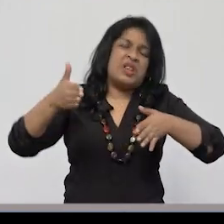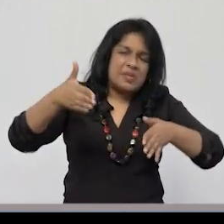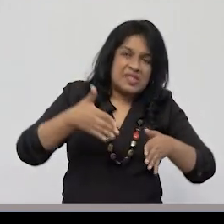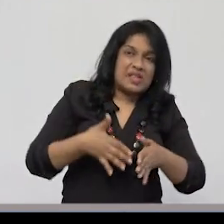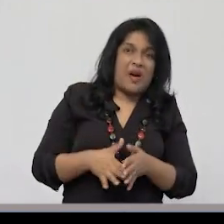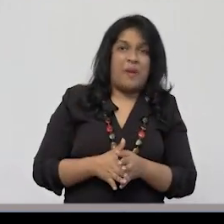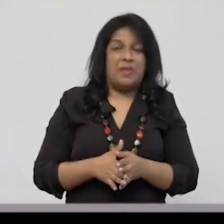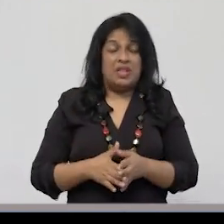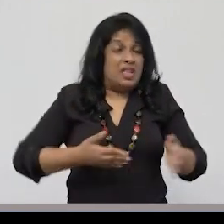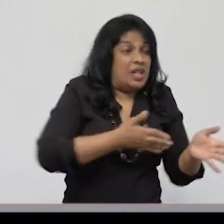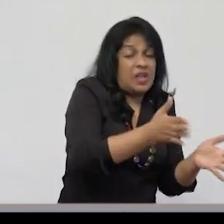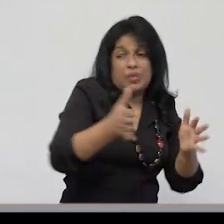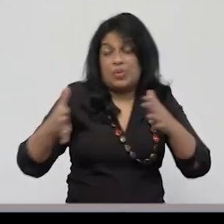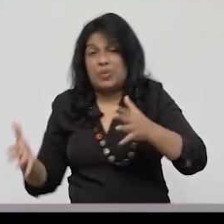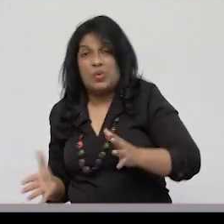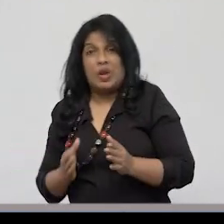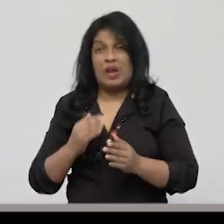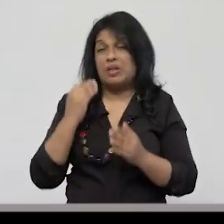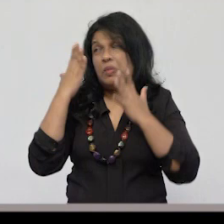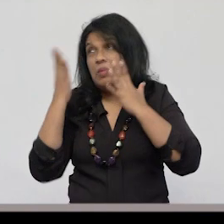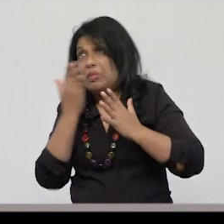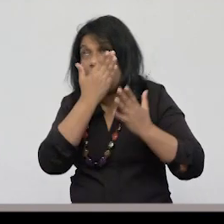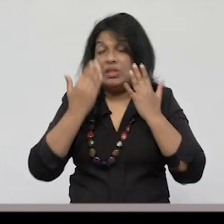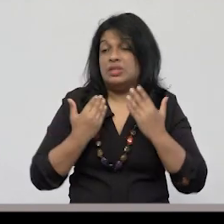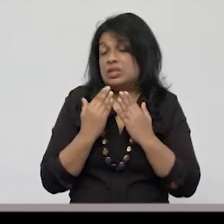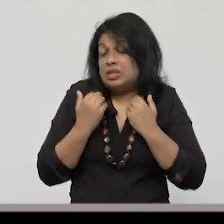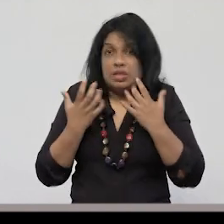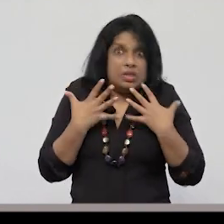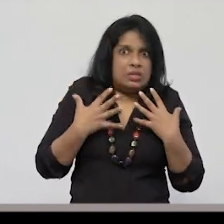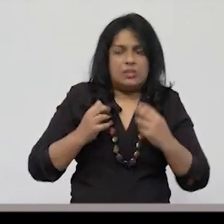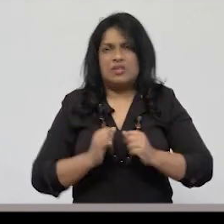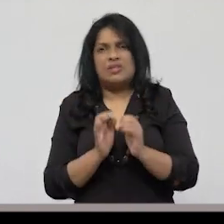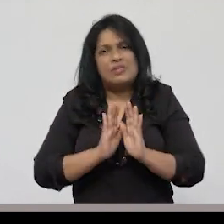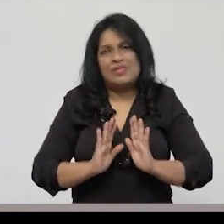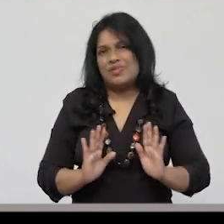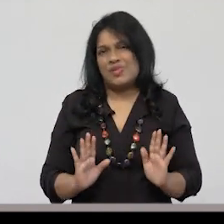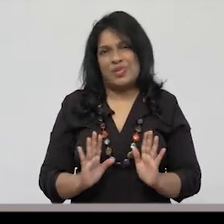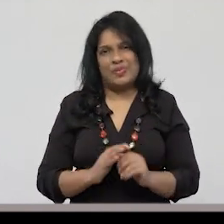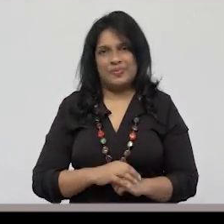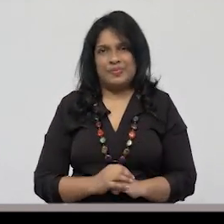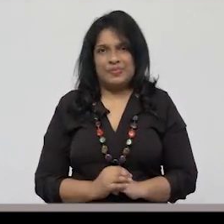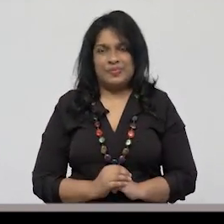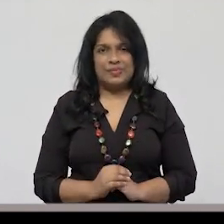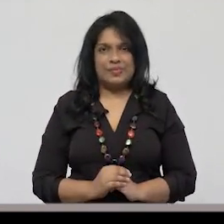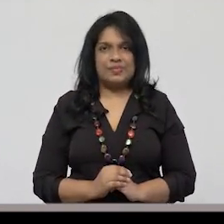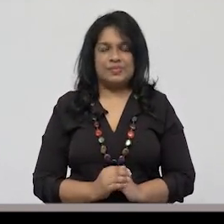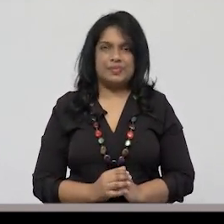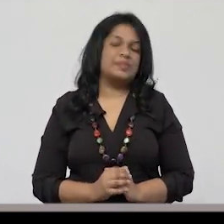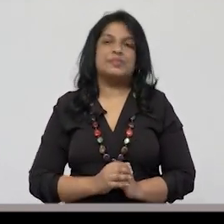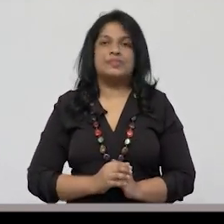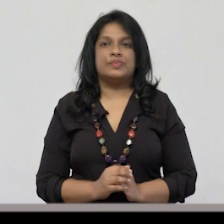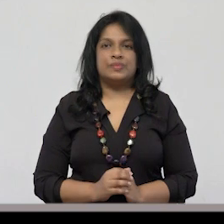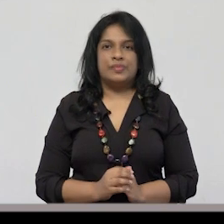more detriment to the kingdom. Isaiah 40, 31, another familiar portion of scripture. Isaiah